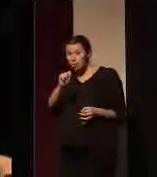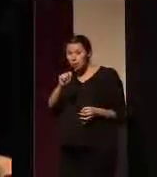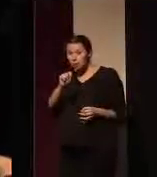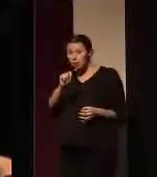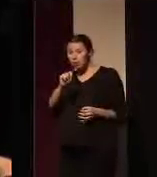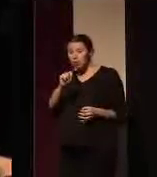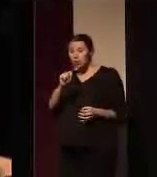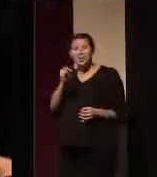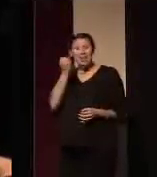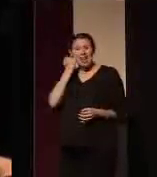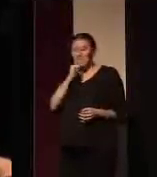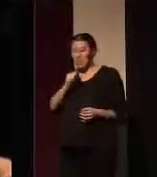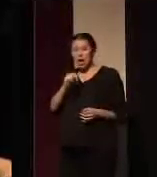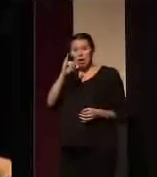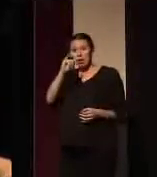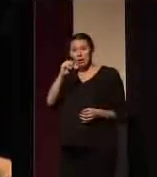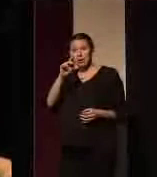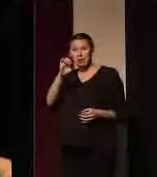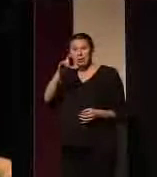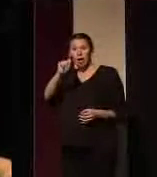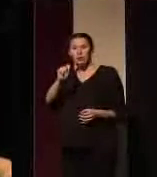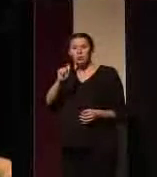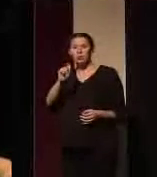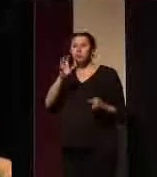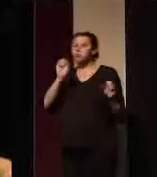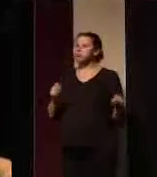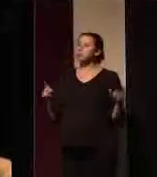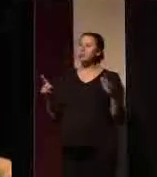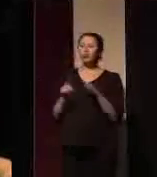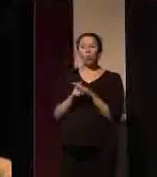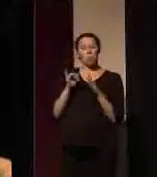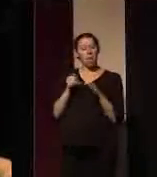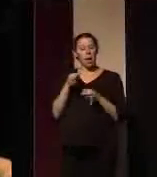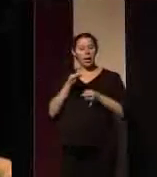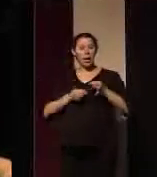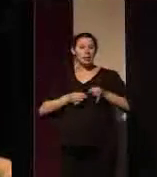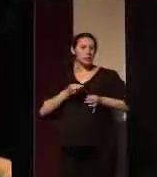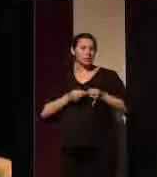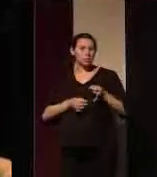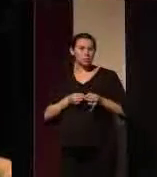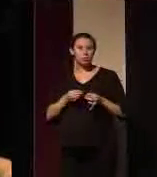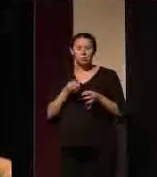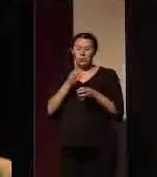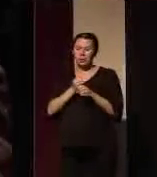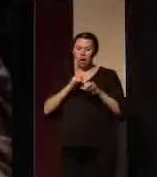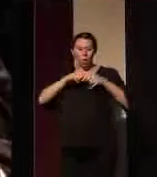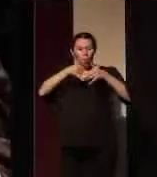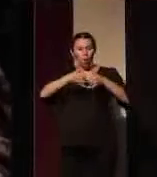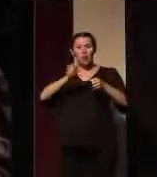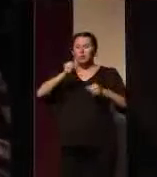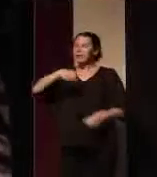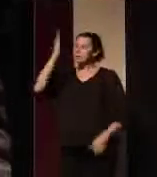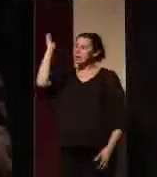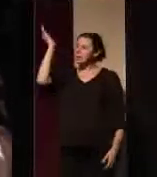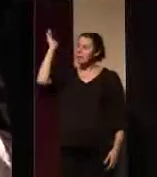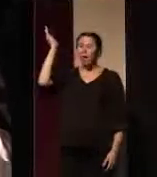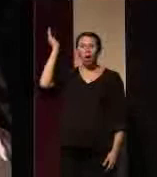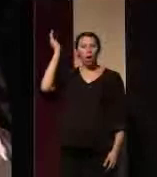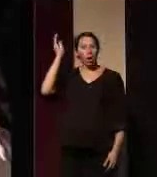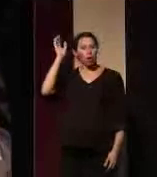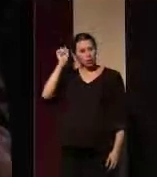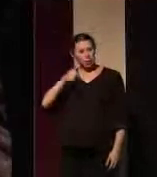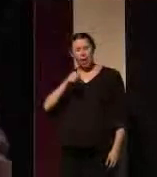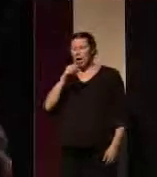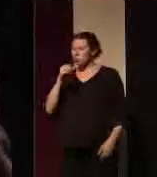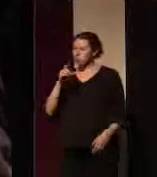because if he's folks. Not indicted, then he can show up at this case he got his award at, and he could testify like Officer